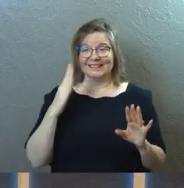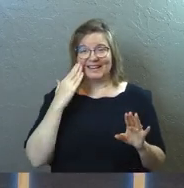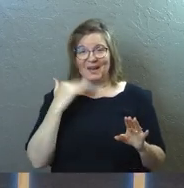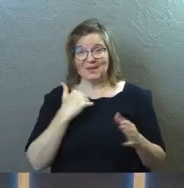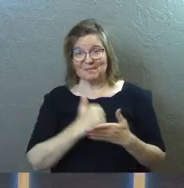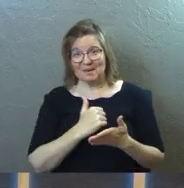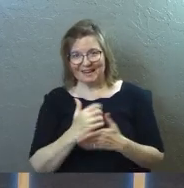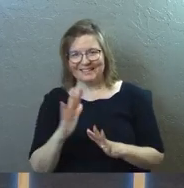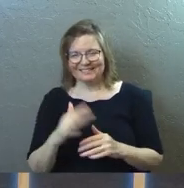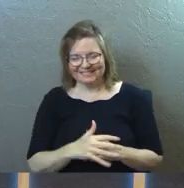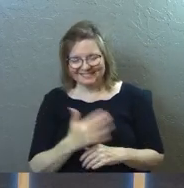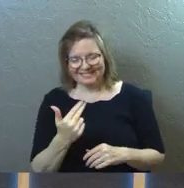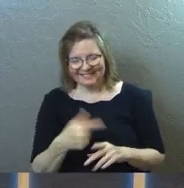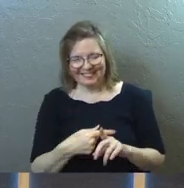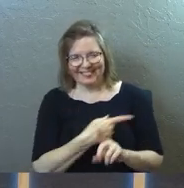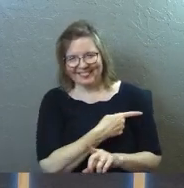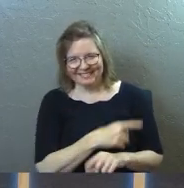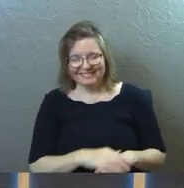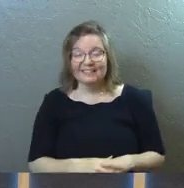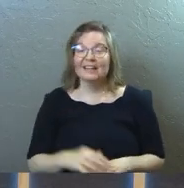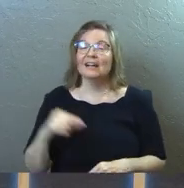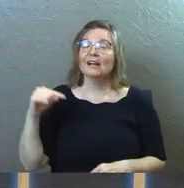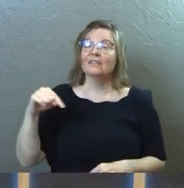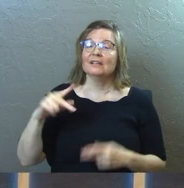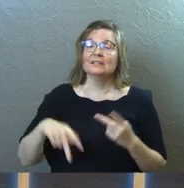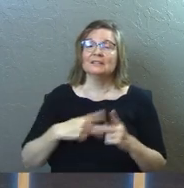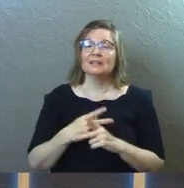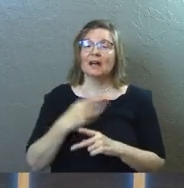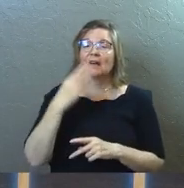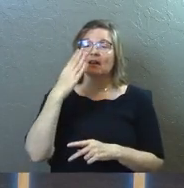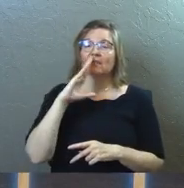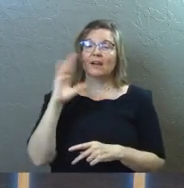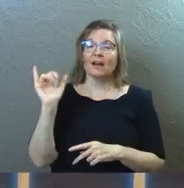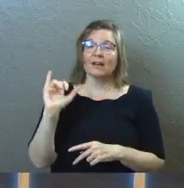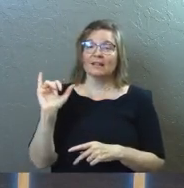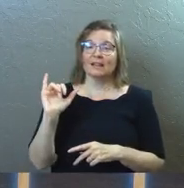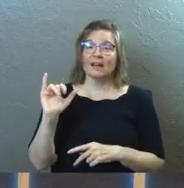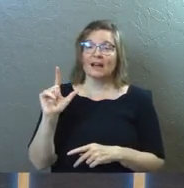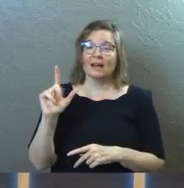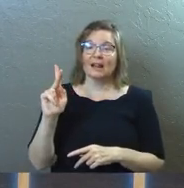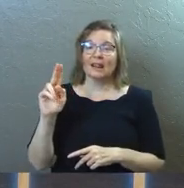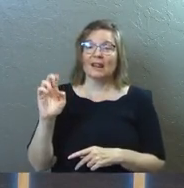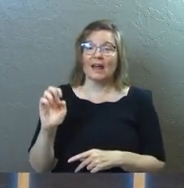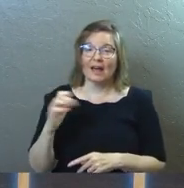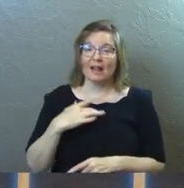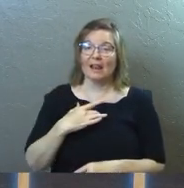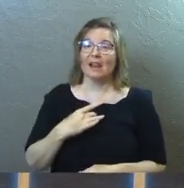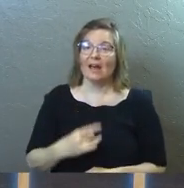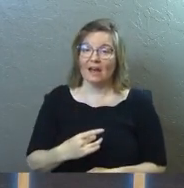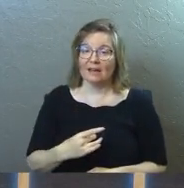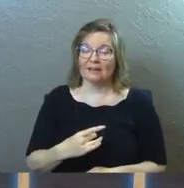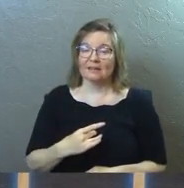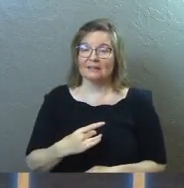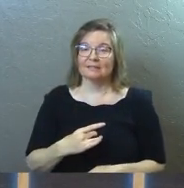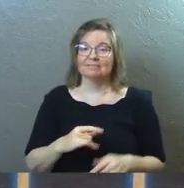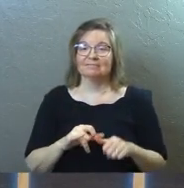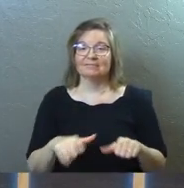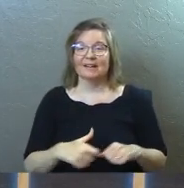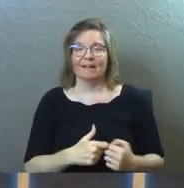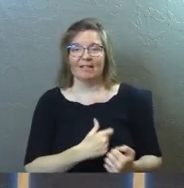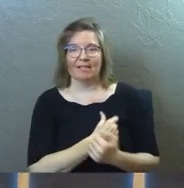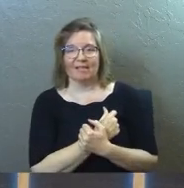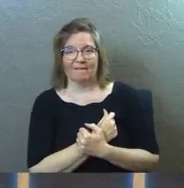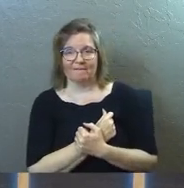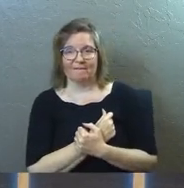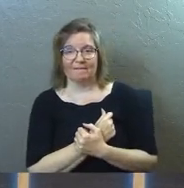Now you're amening. This is the kind of divine like and love of God that he's